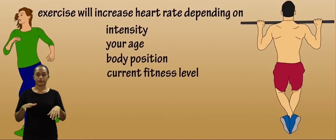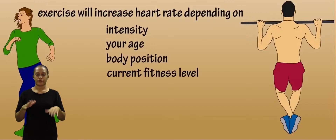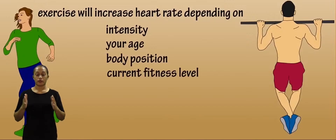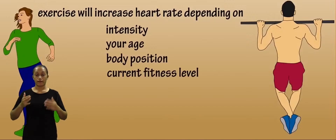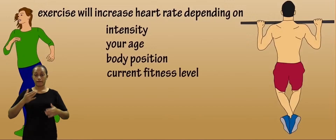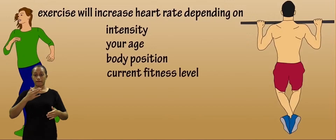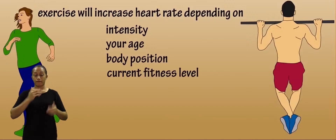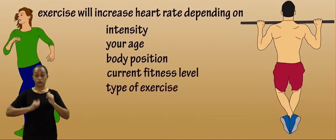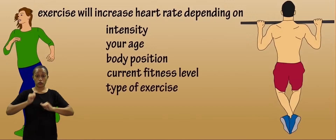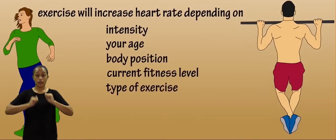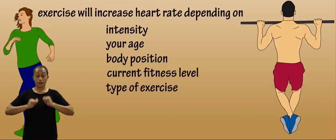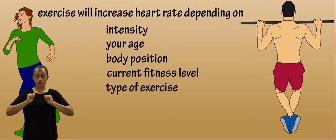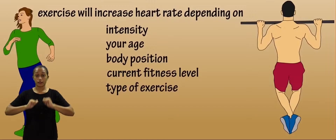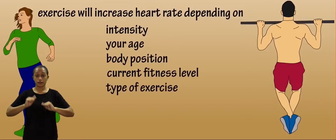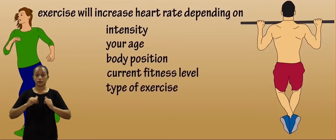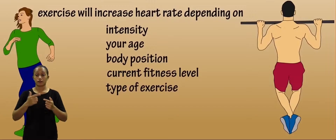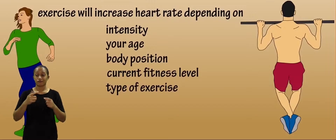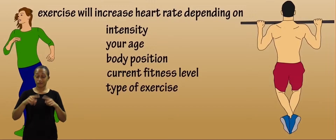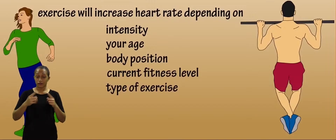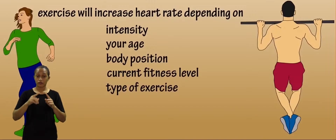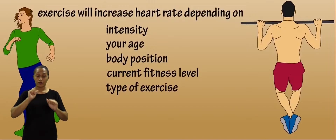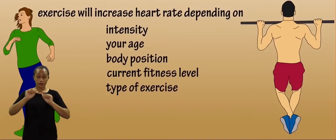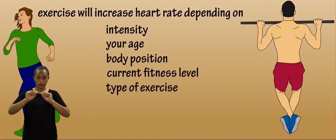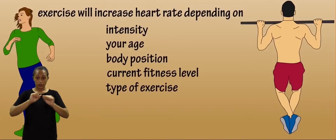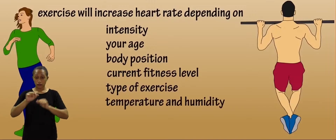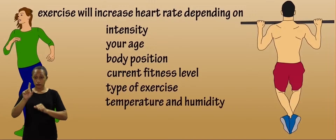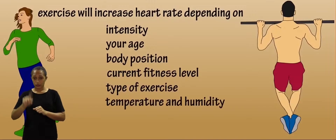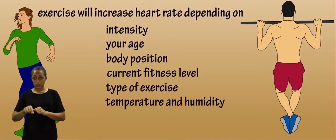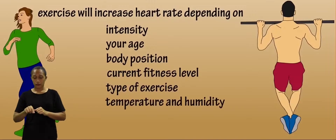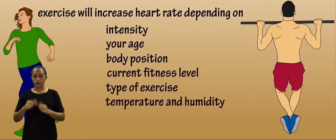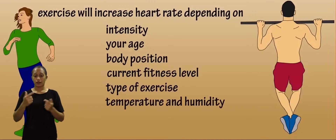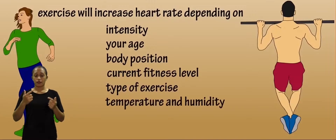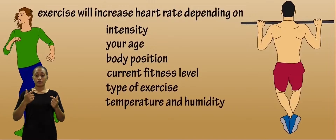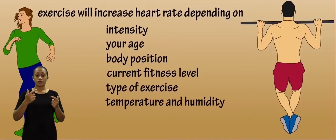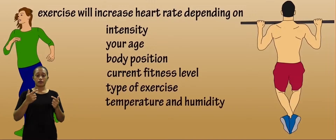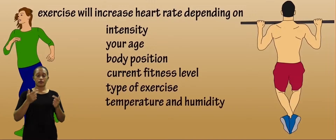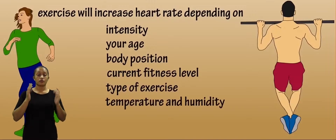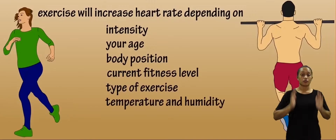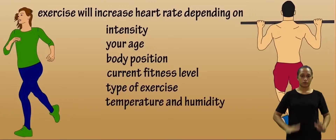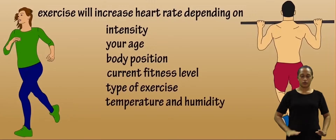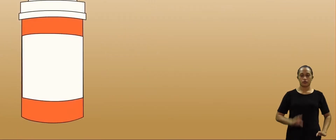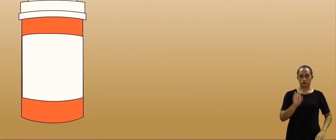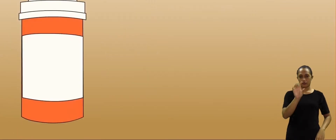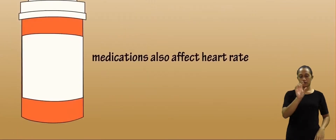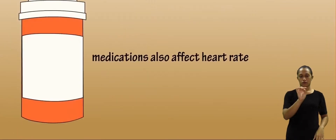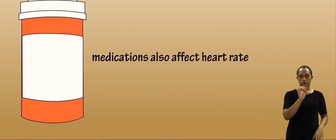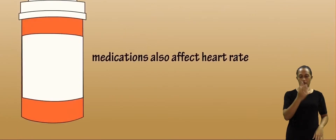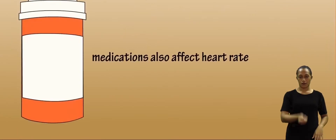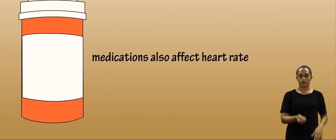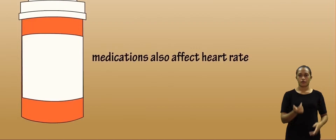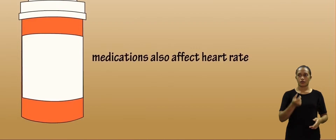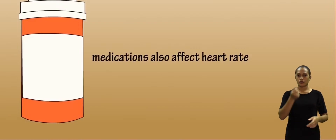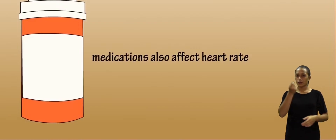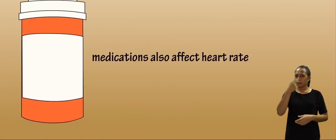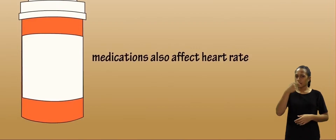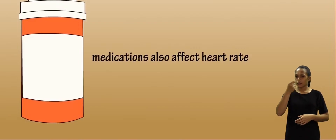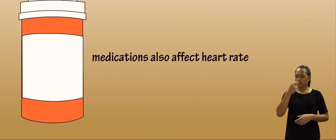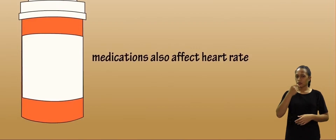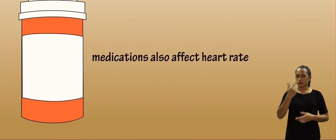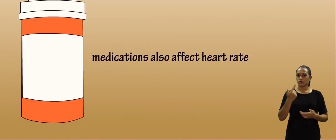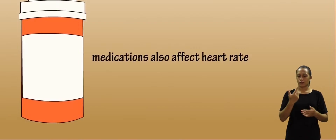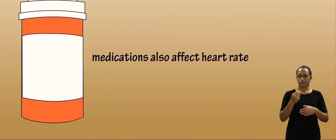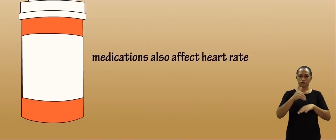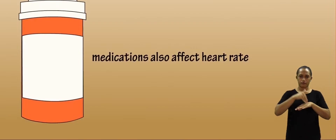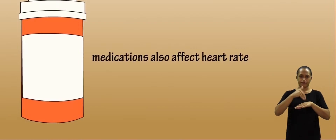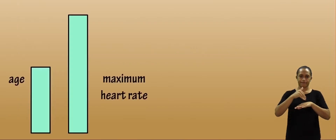current fitness level, the type of exercise you are performing, and the temperature and humidity that you're in. Medications can also have a dramatic